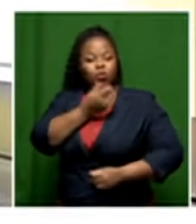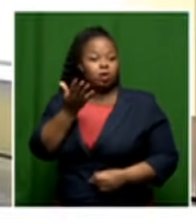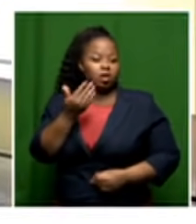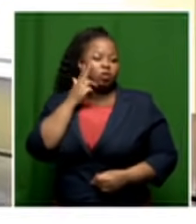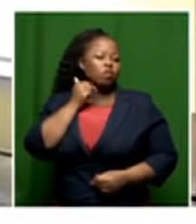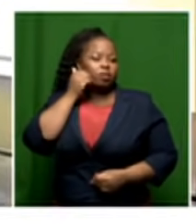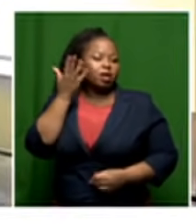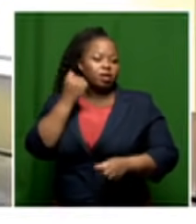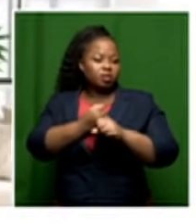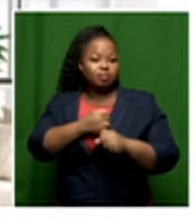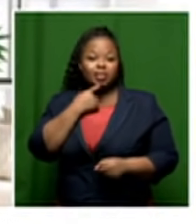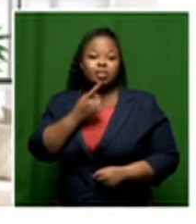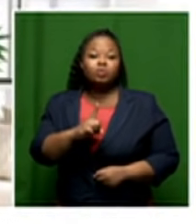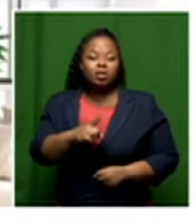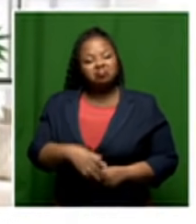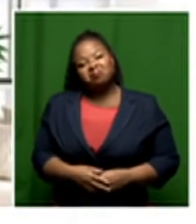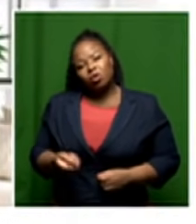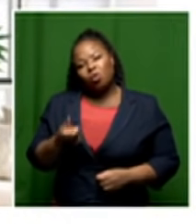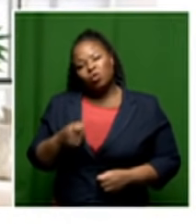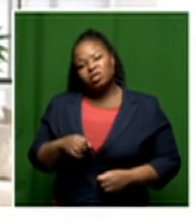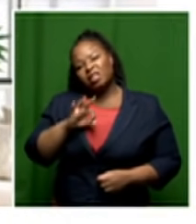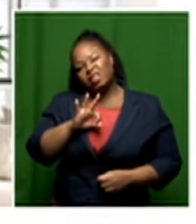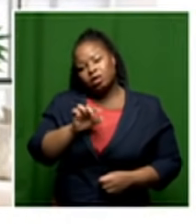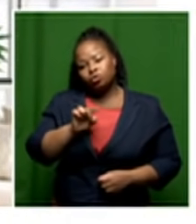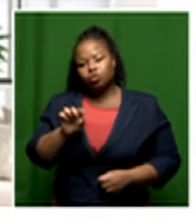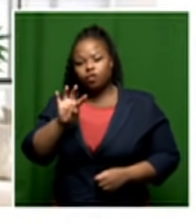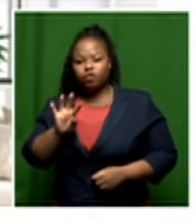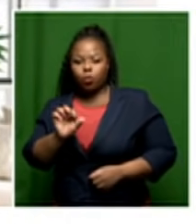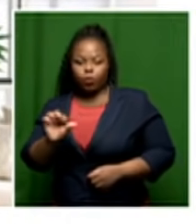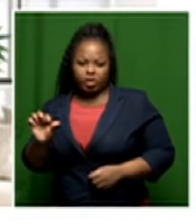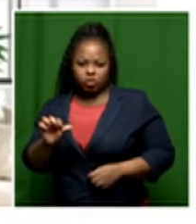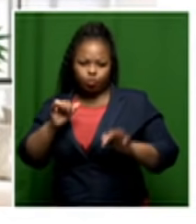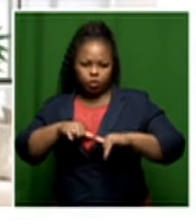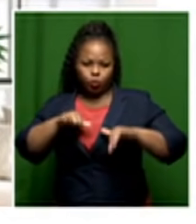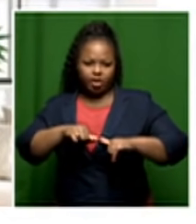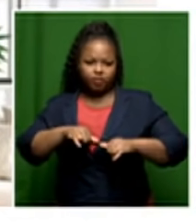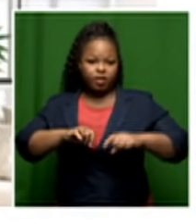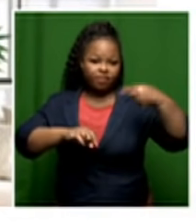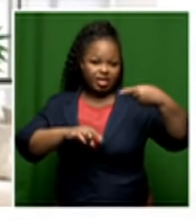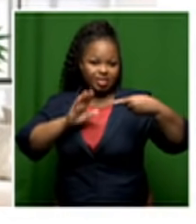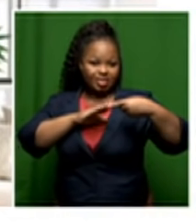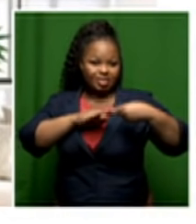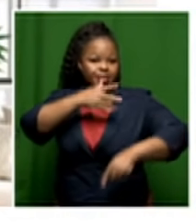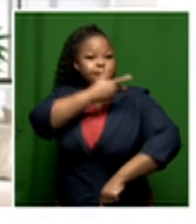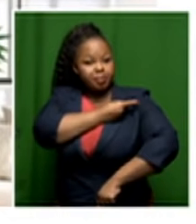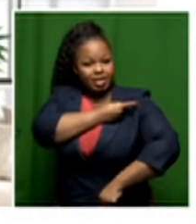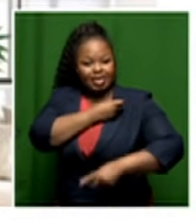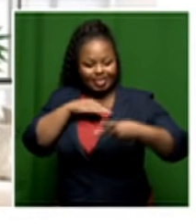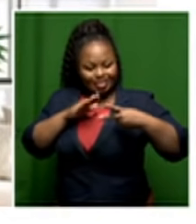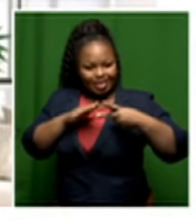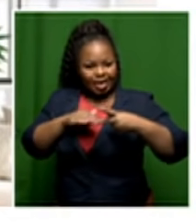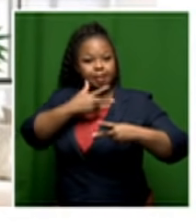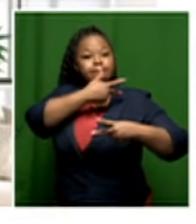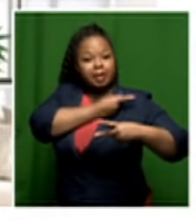year, they said, about 3 to 4 weeks, from the first to the second vaccine. But a country like